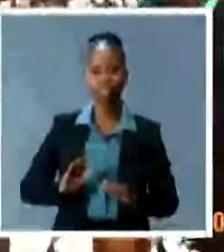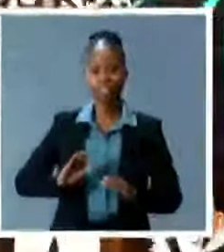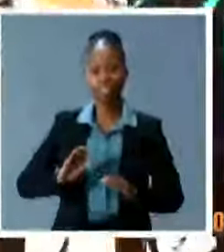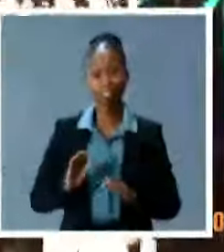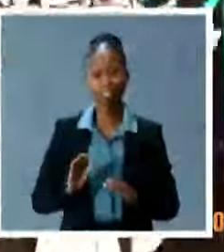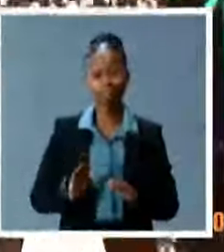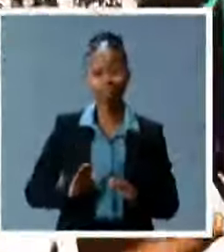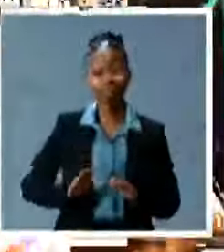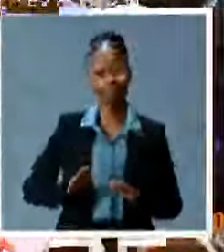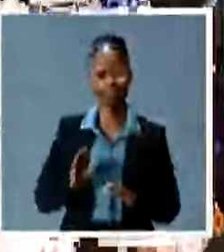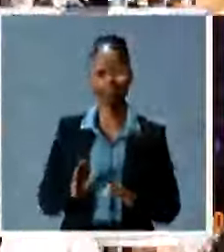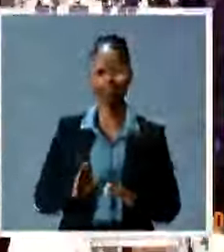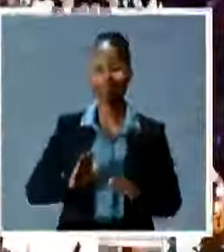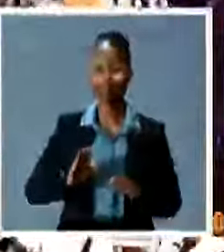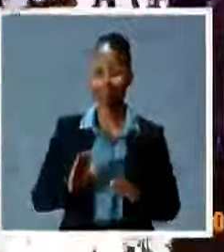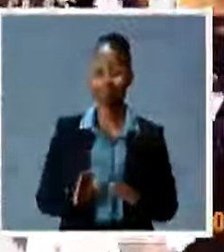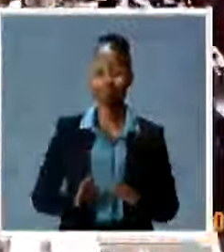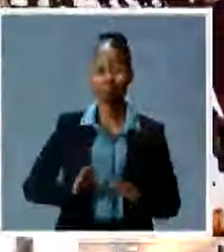asambele